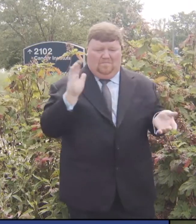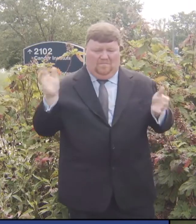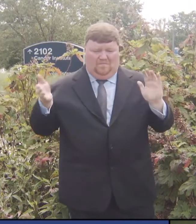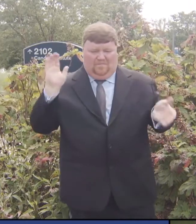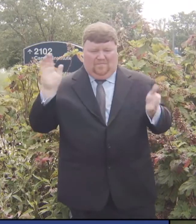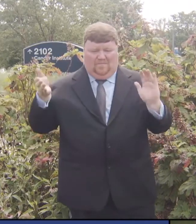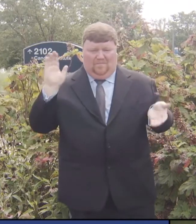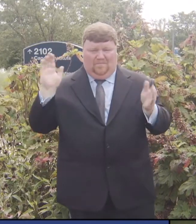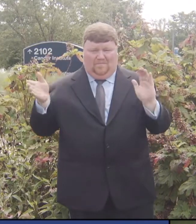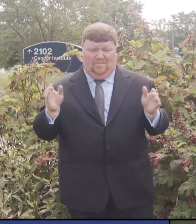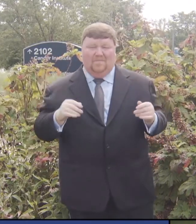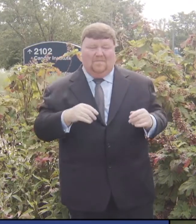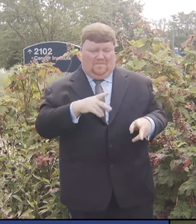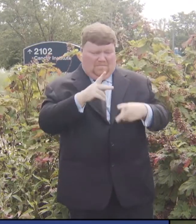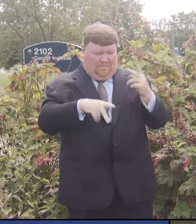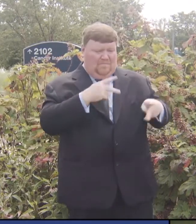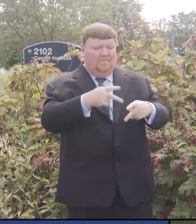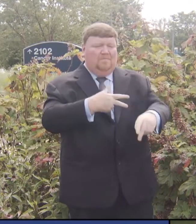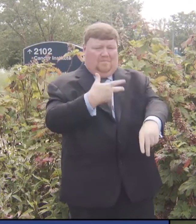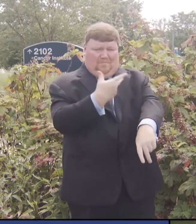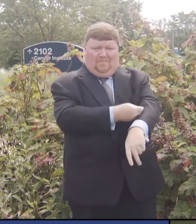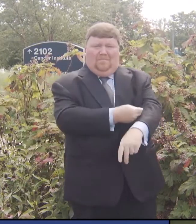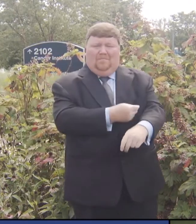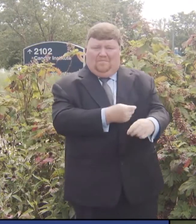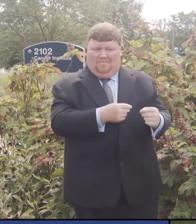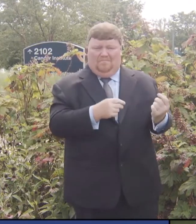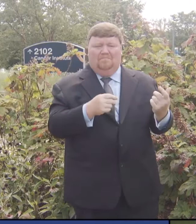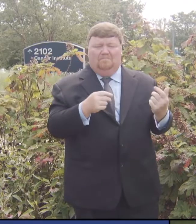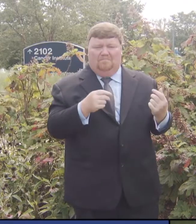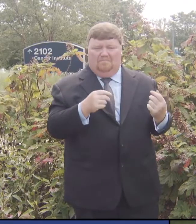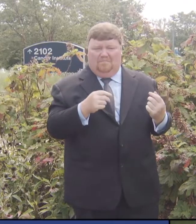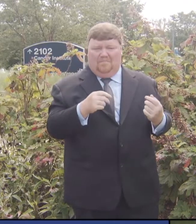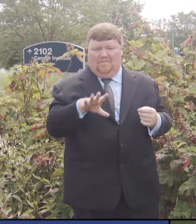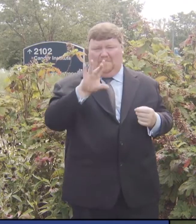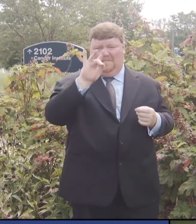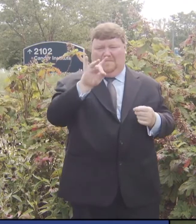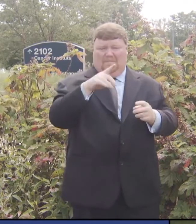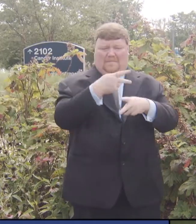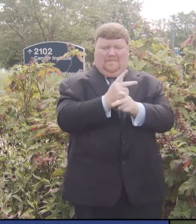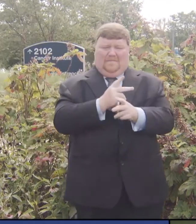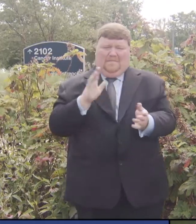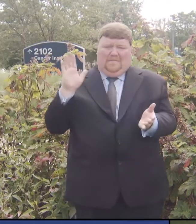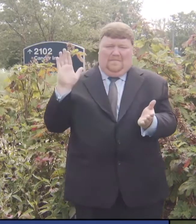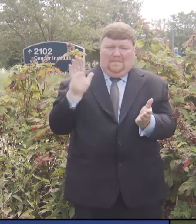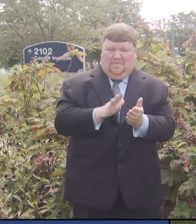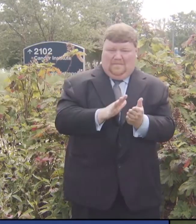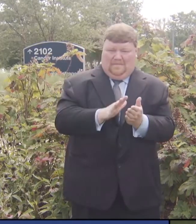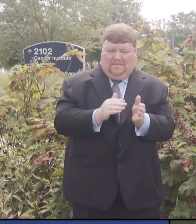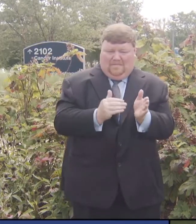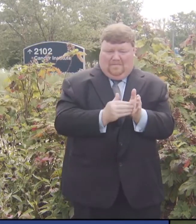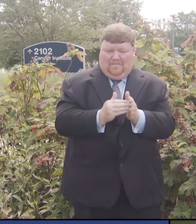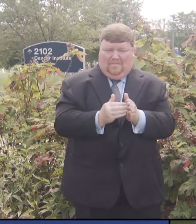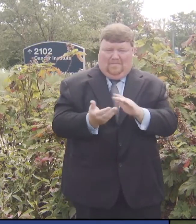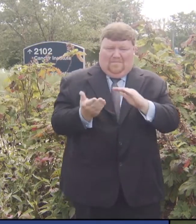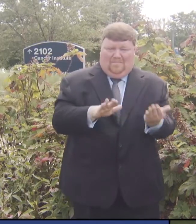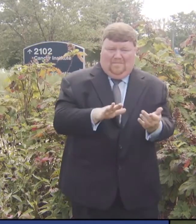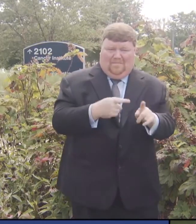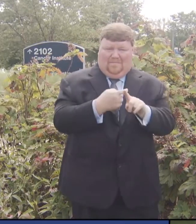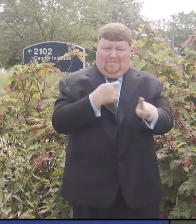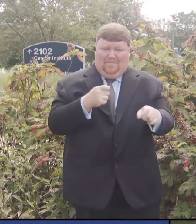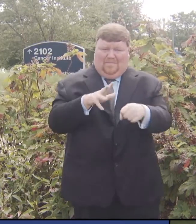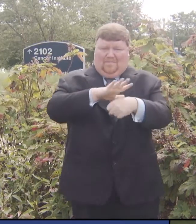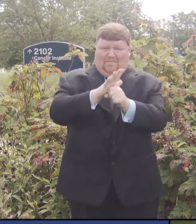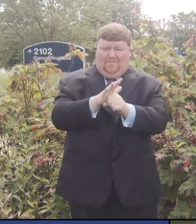to unvaccinated people, fully vaccinated folks are 8 times less likely to die from